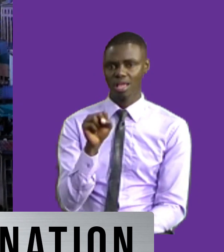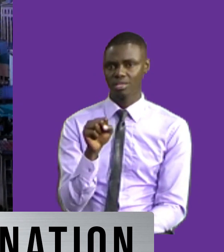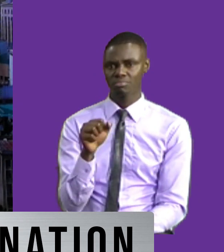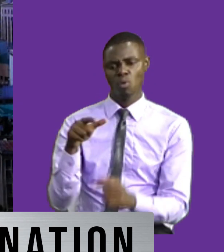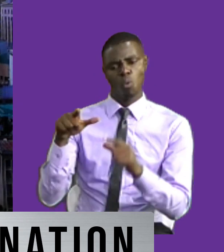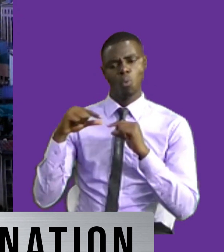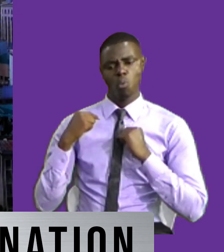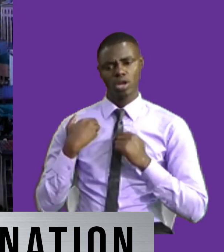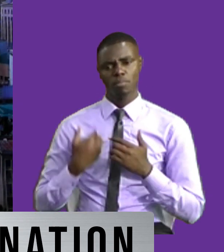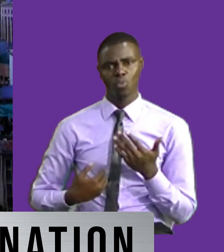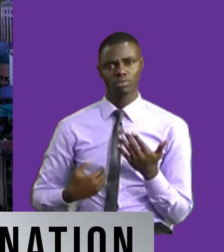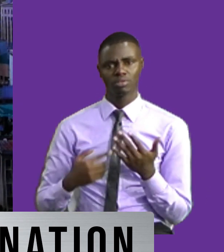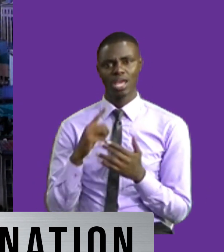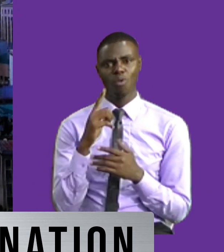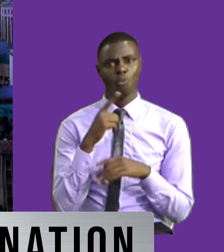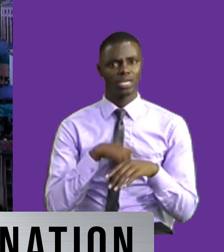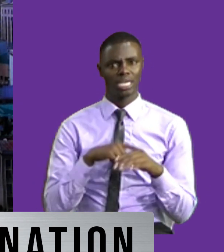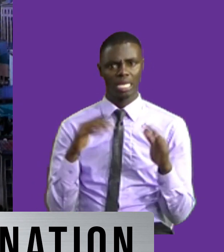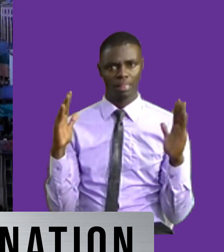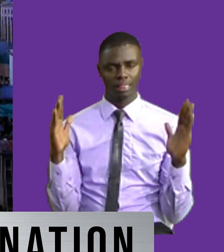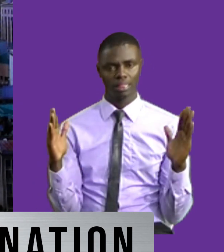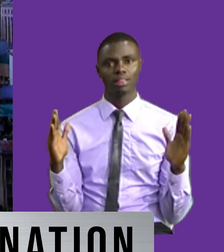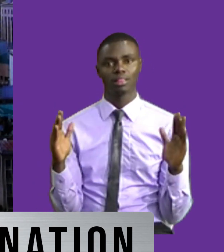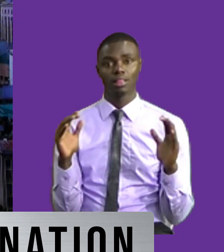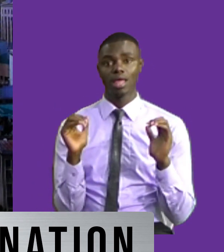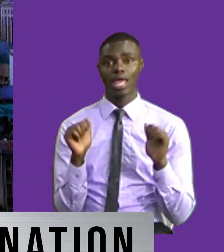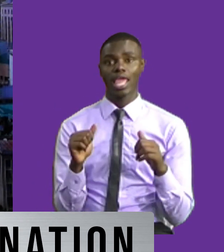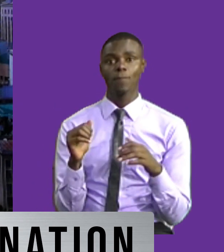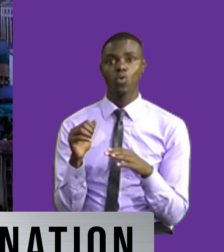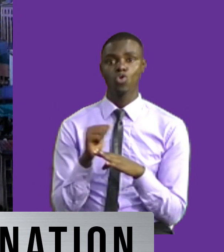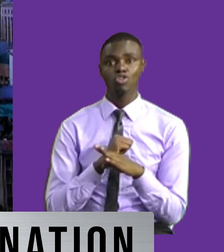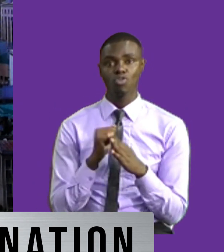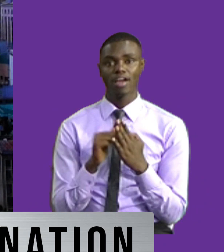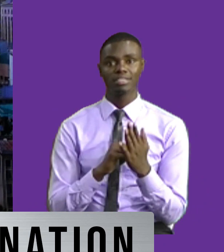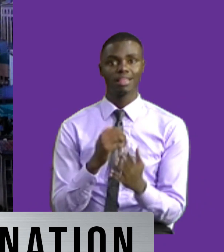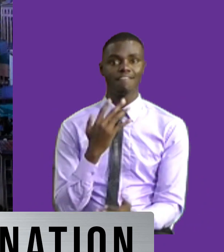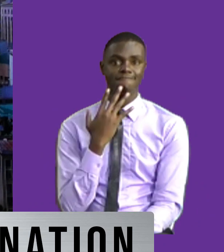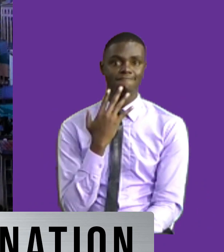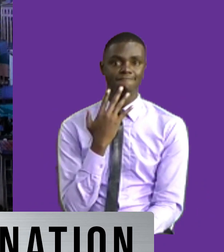told me in a season, he is able to harvest about